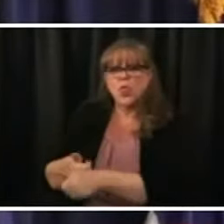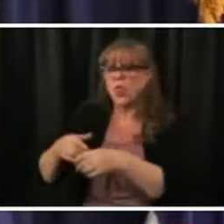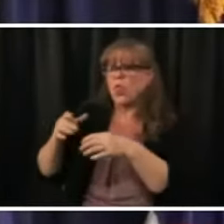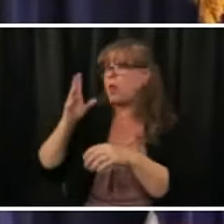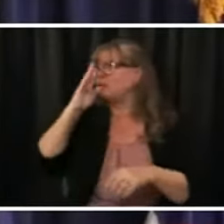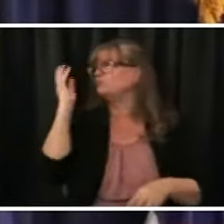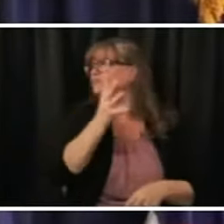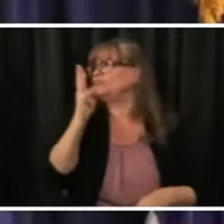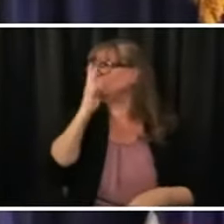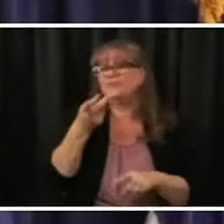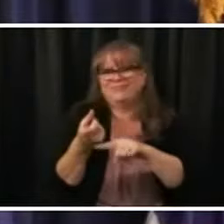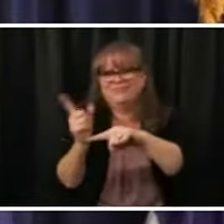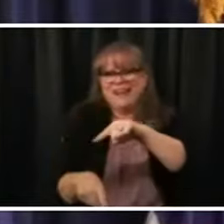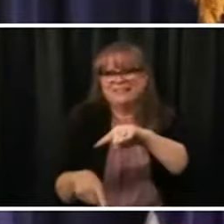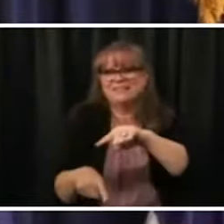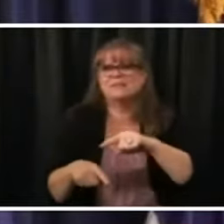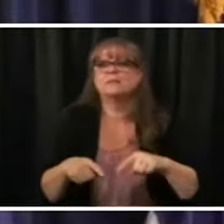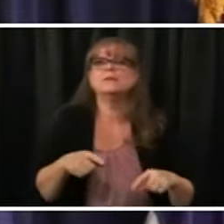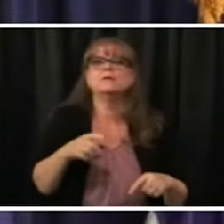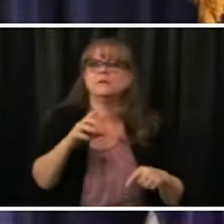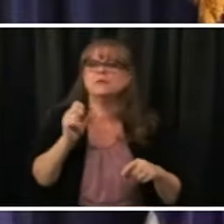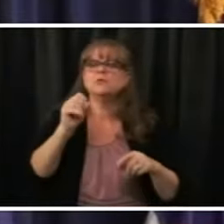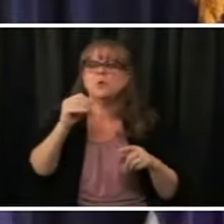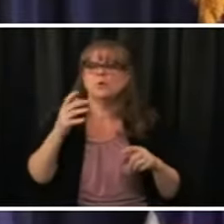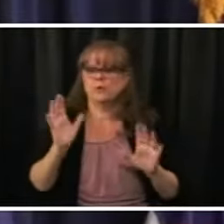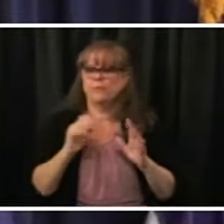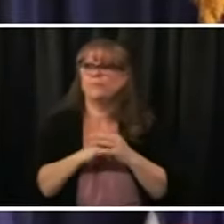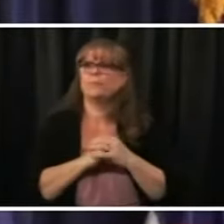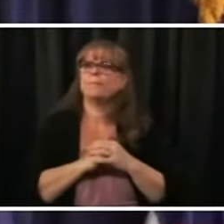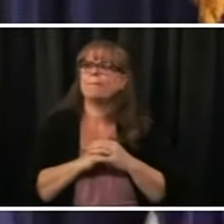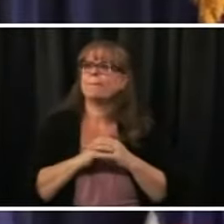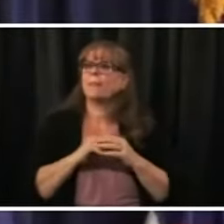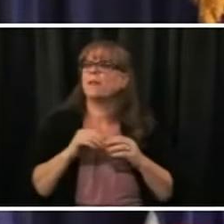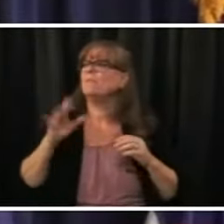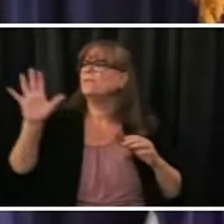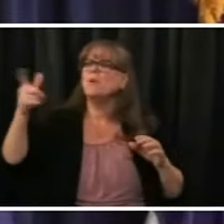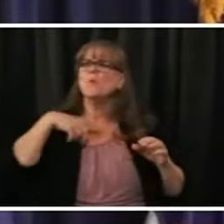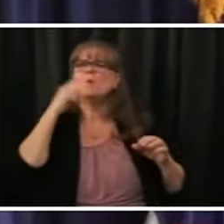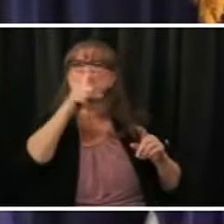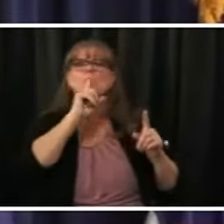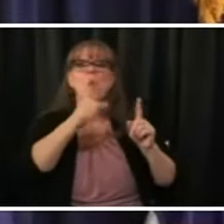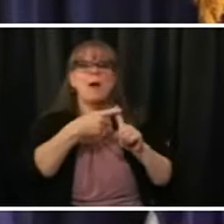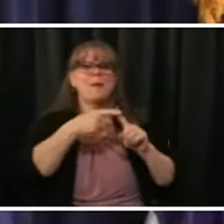any penalization. Folks get vaccinated in Colorado. Yeah,